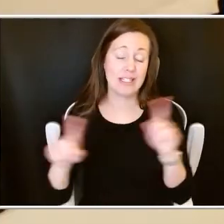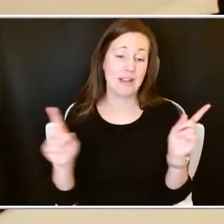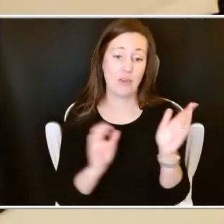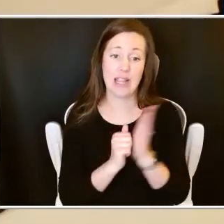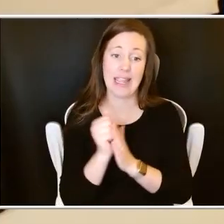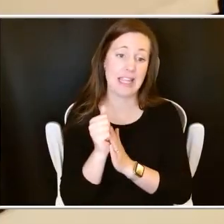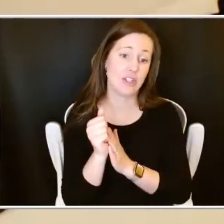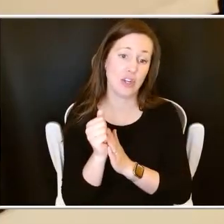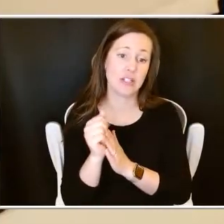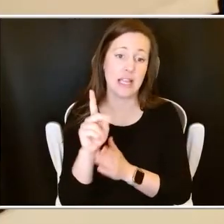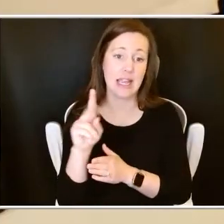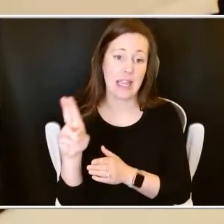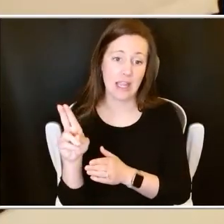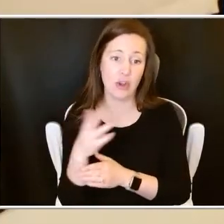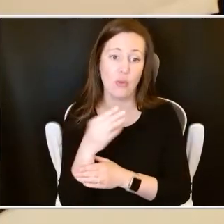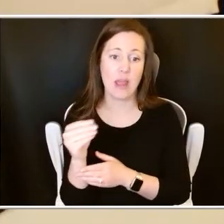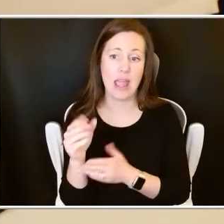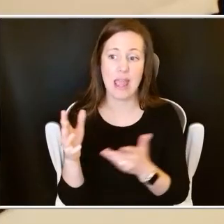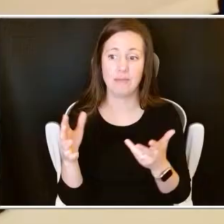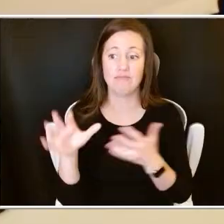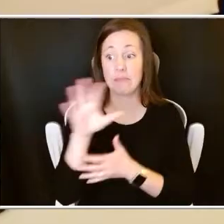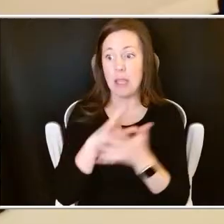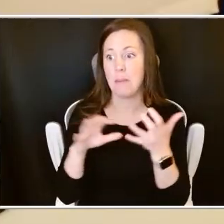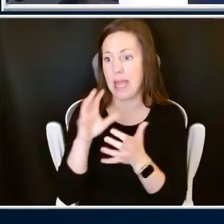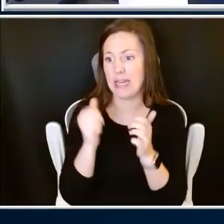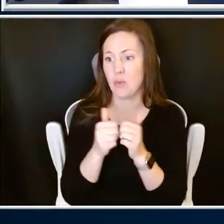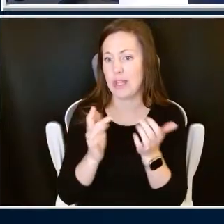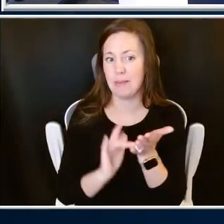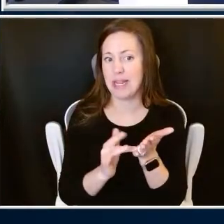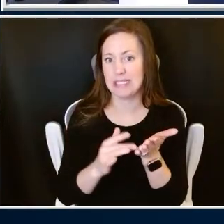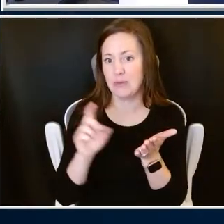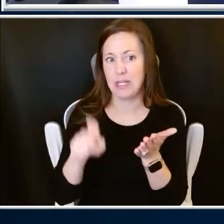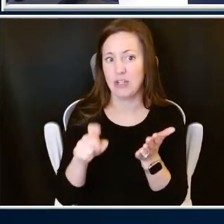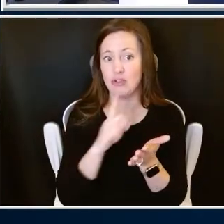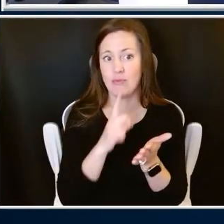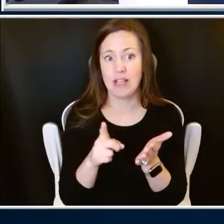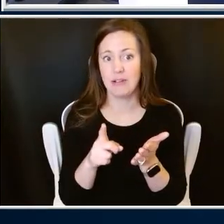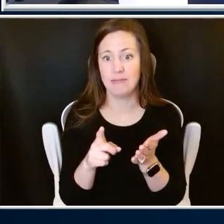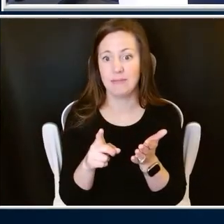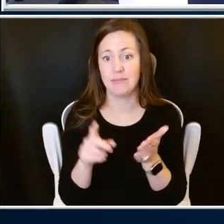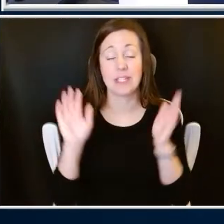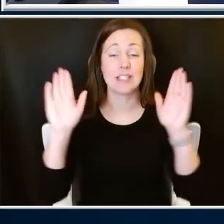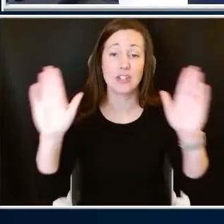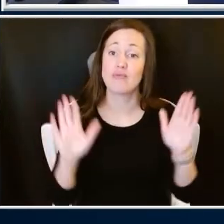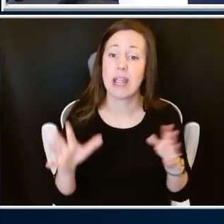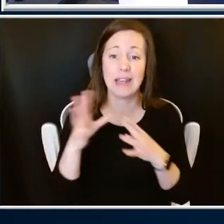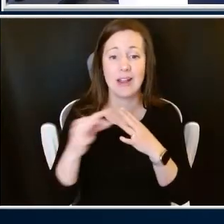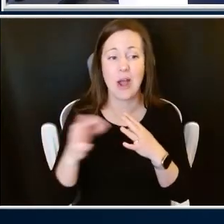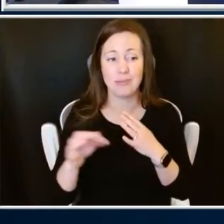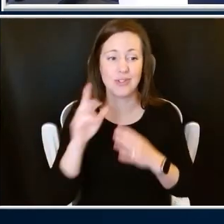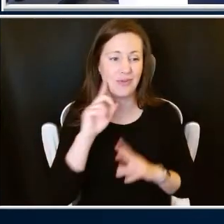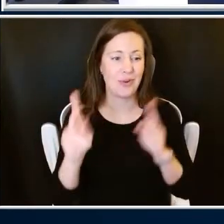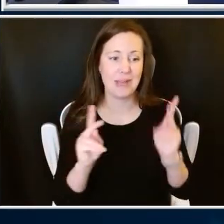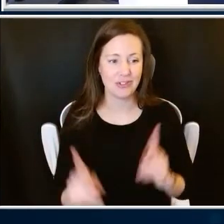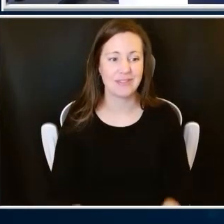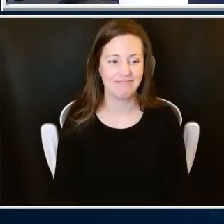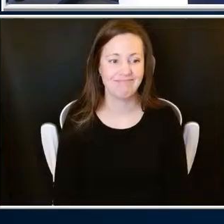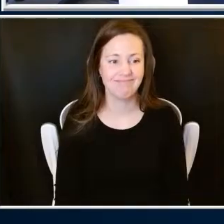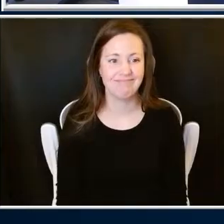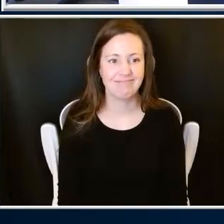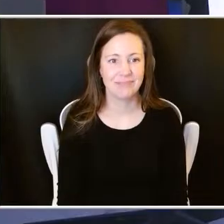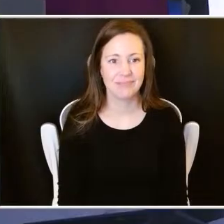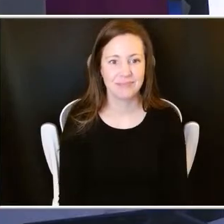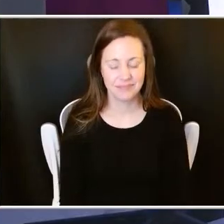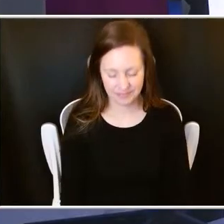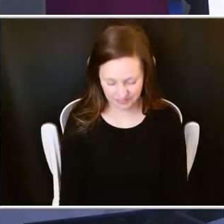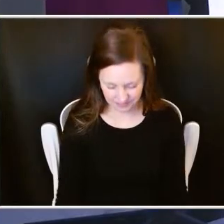at KU and combining them with other treatments. And it's a great, great option for patients. Dr. Ashcraft, we're